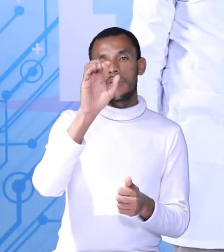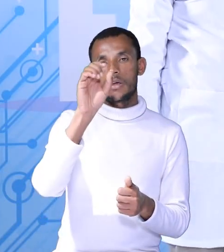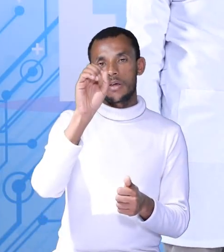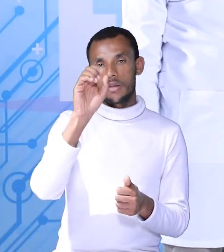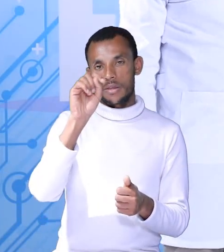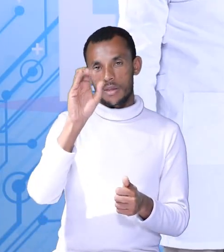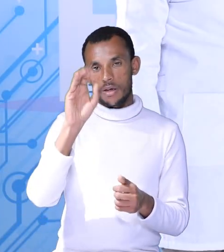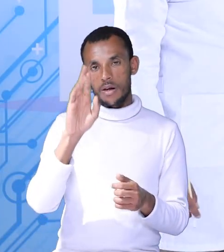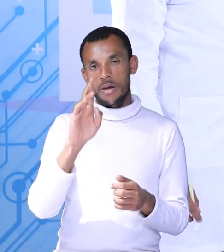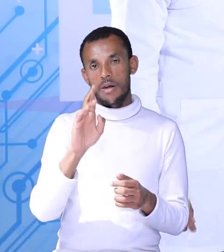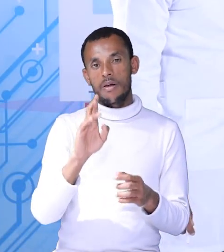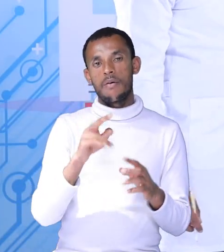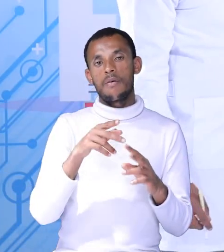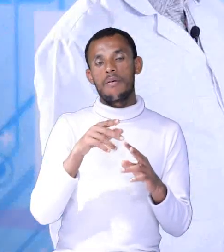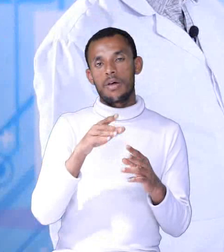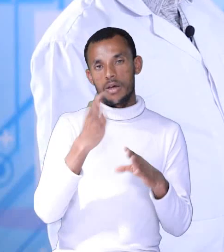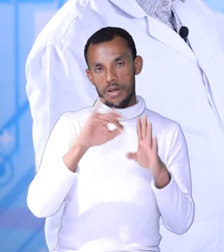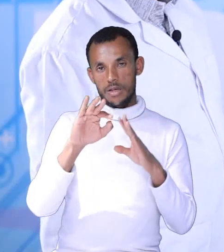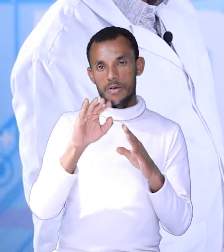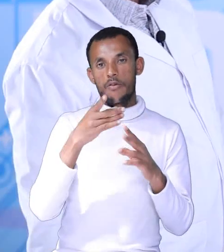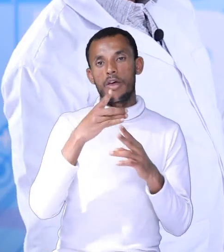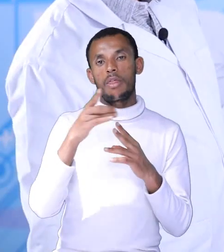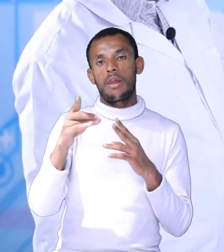space. Vectors in space. So